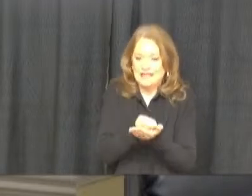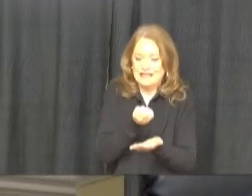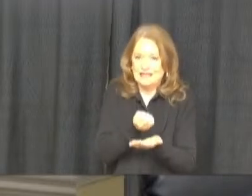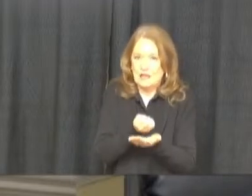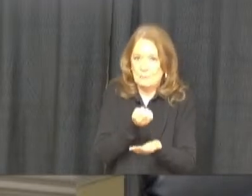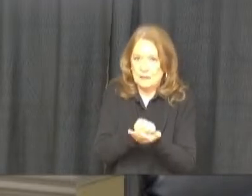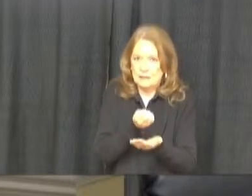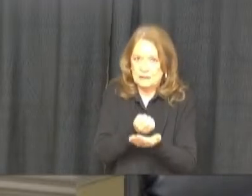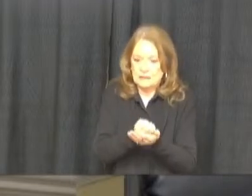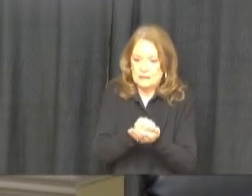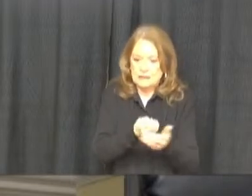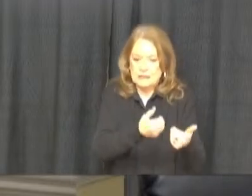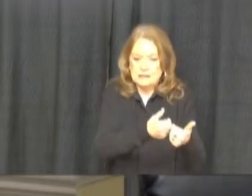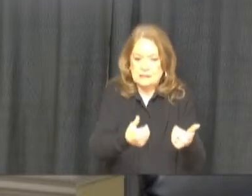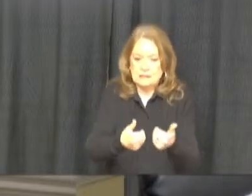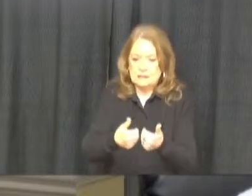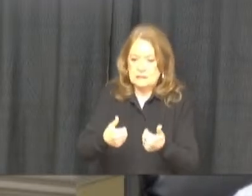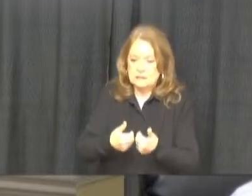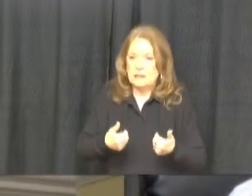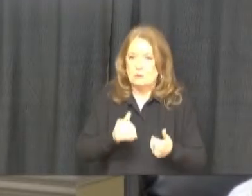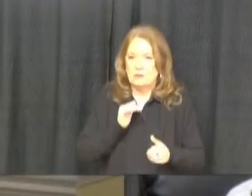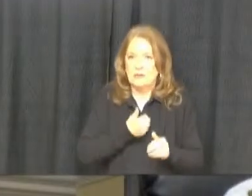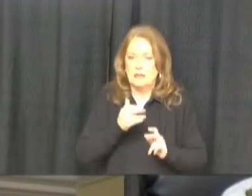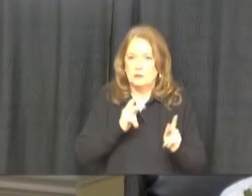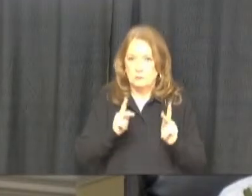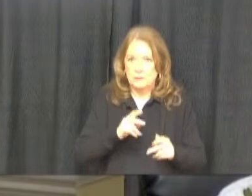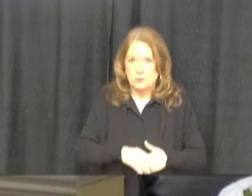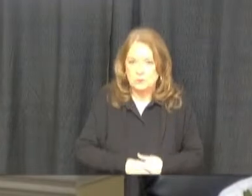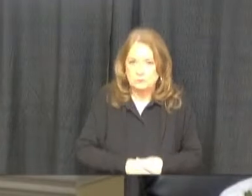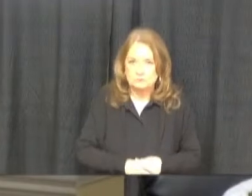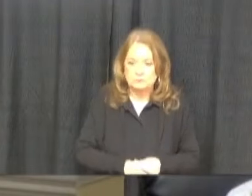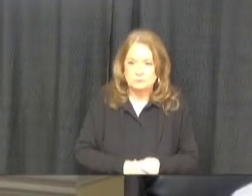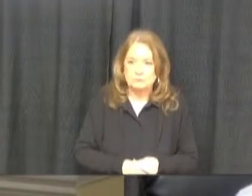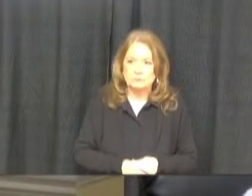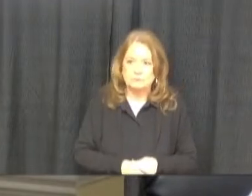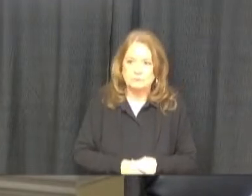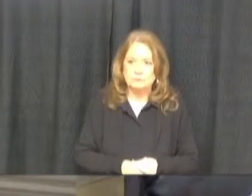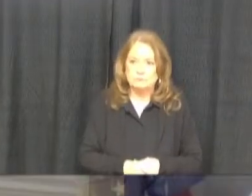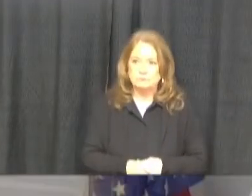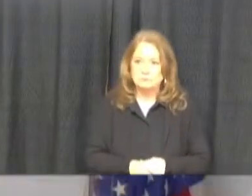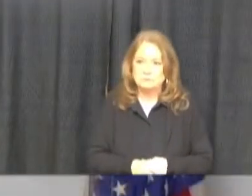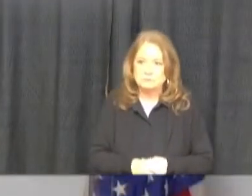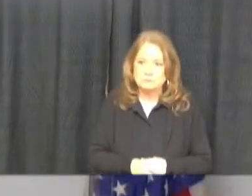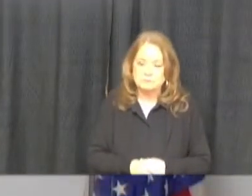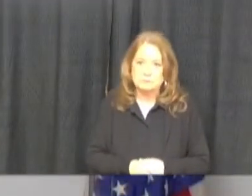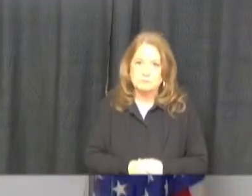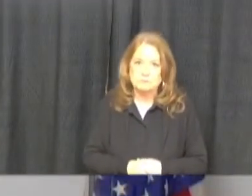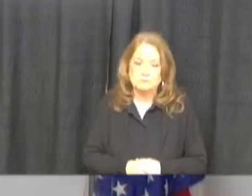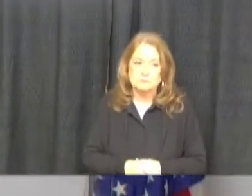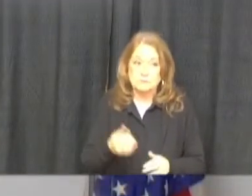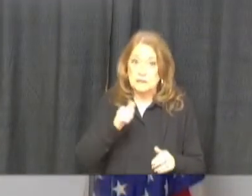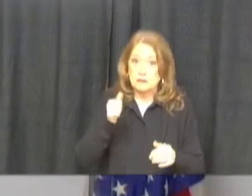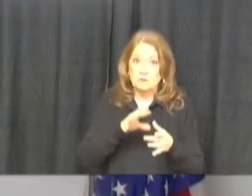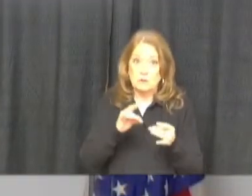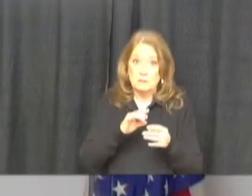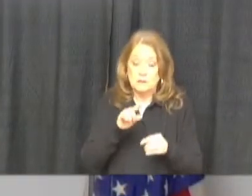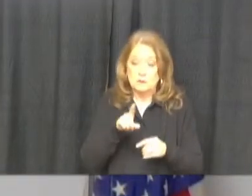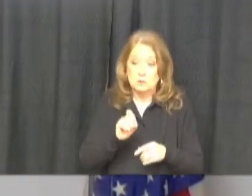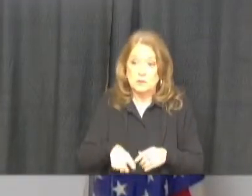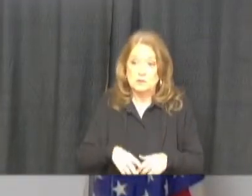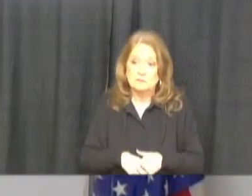economically segregate our communities. Thank you. That's all I have. Any other comment or